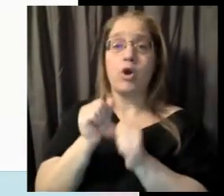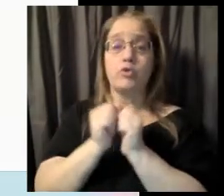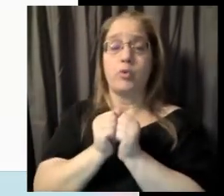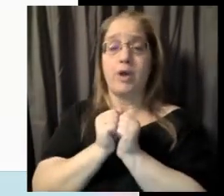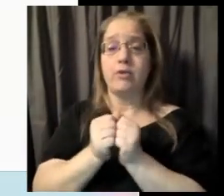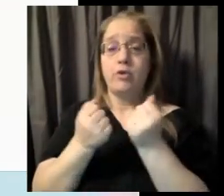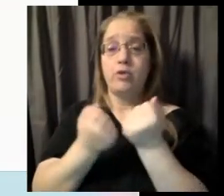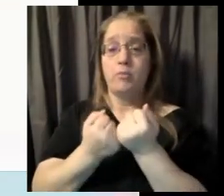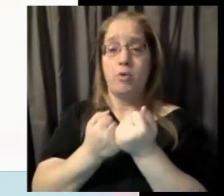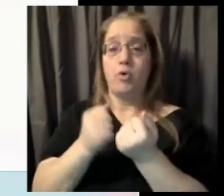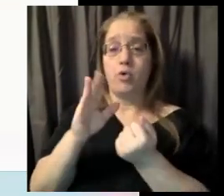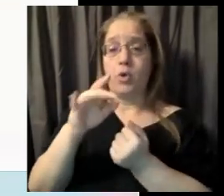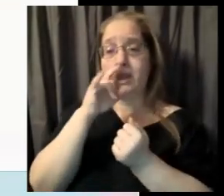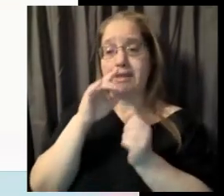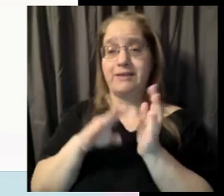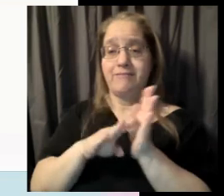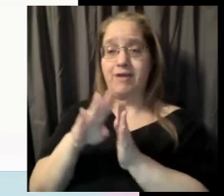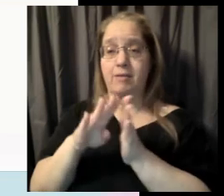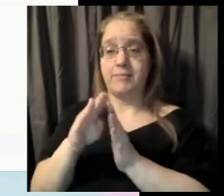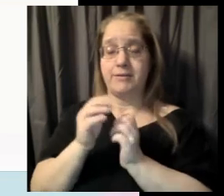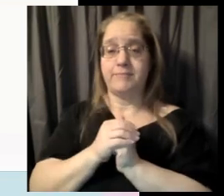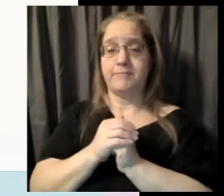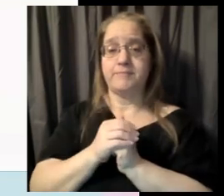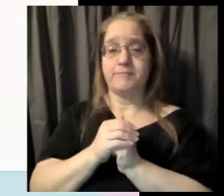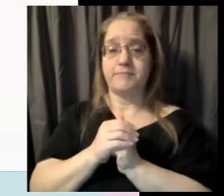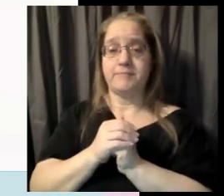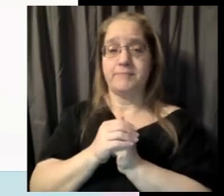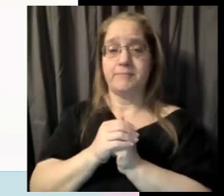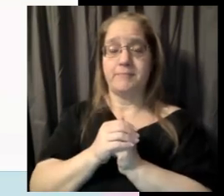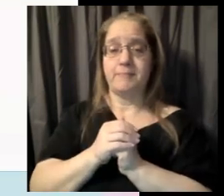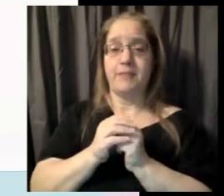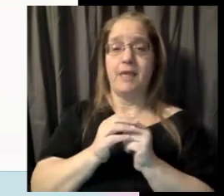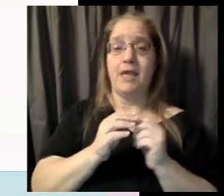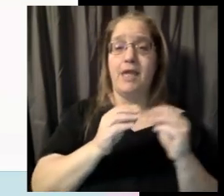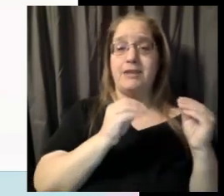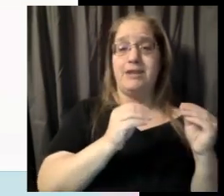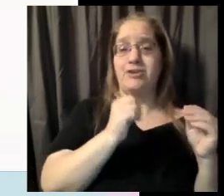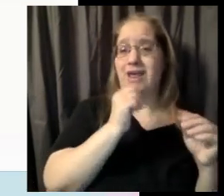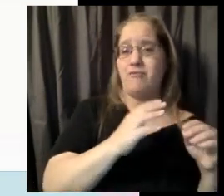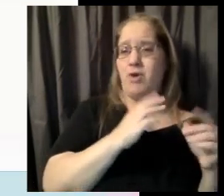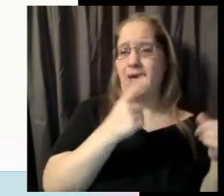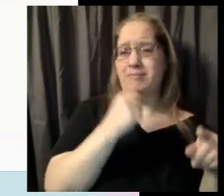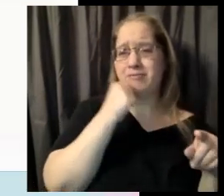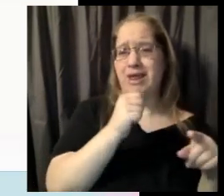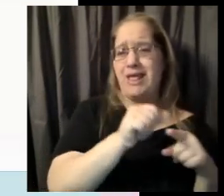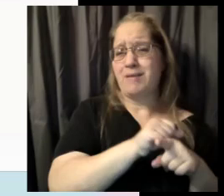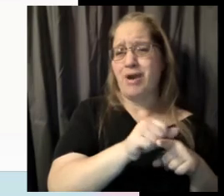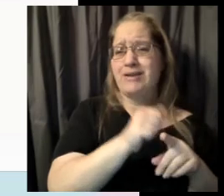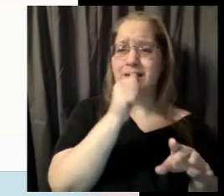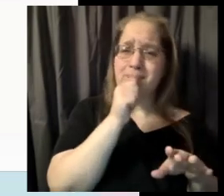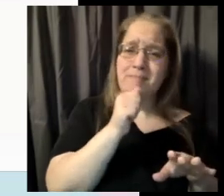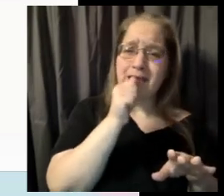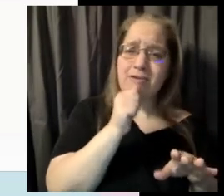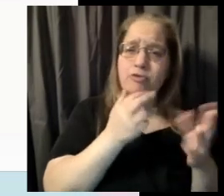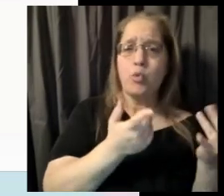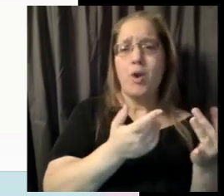to support your child's development. Now, teaching informally happens during the day, those everyday moments, like practicing patience when waiting